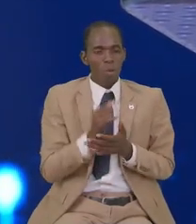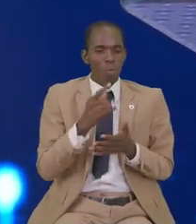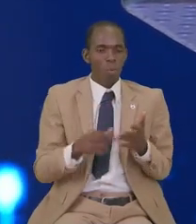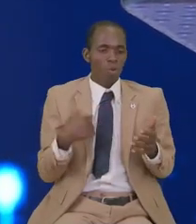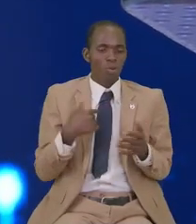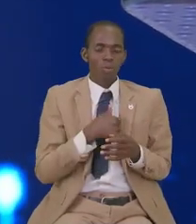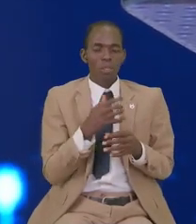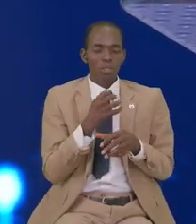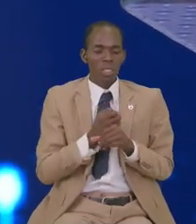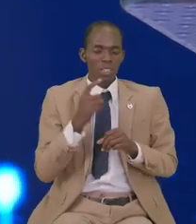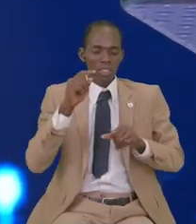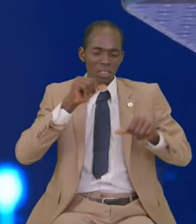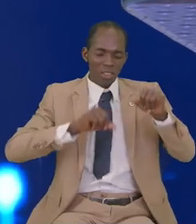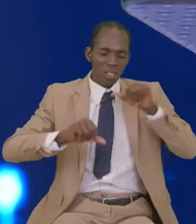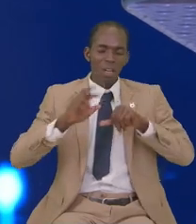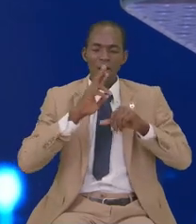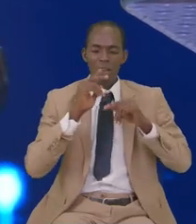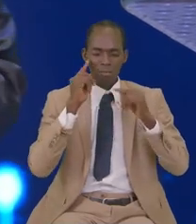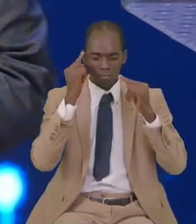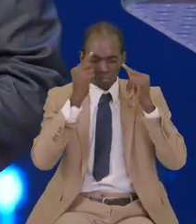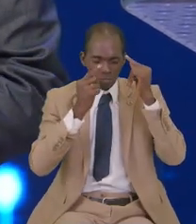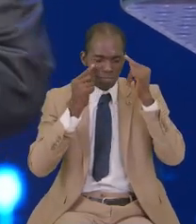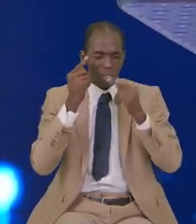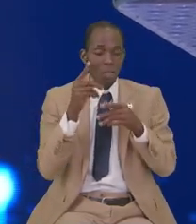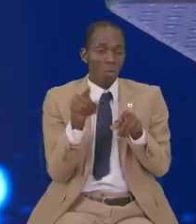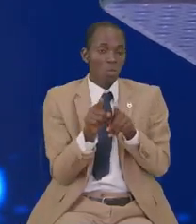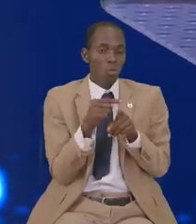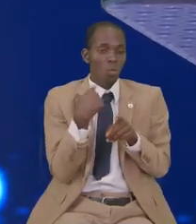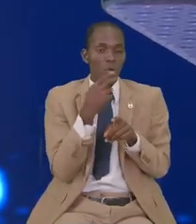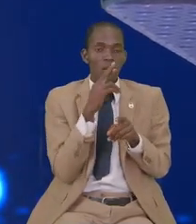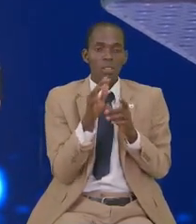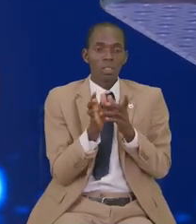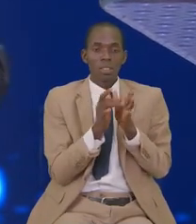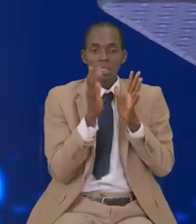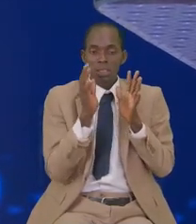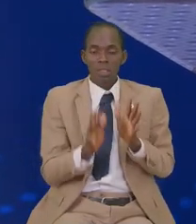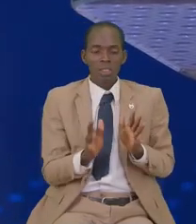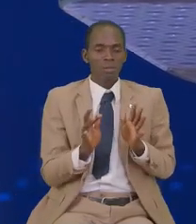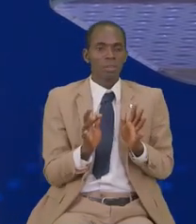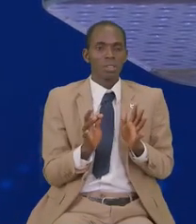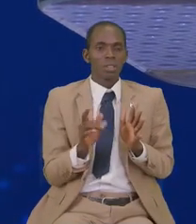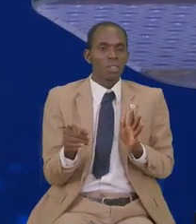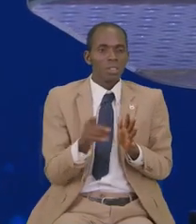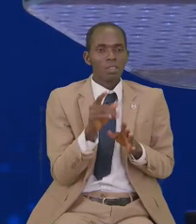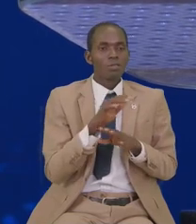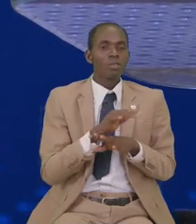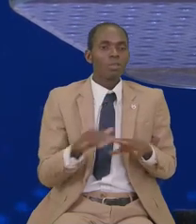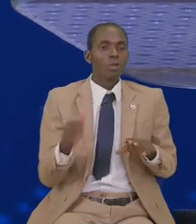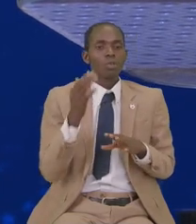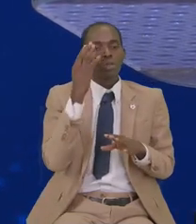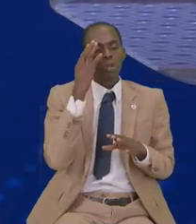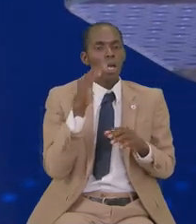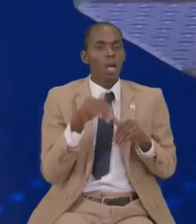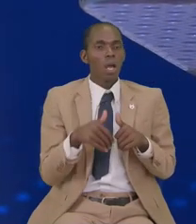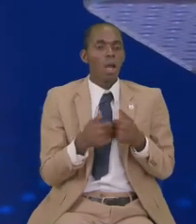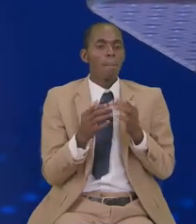the scientists are concerned. Even those who are not Christian, by just studying their sin, they don't know how